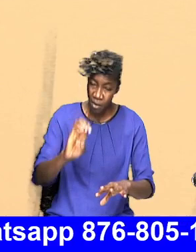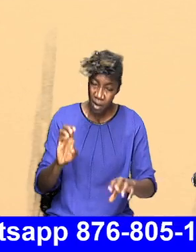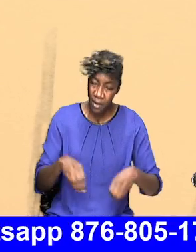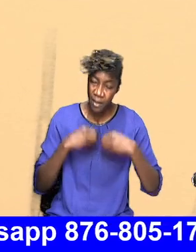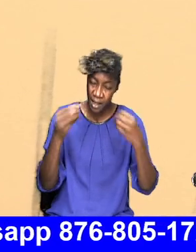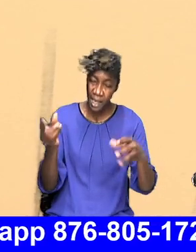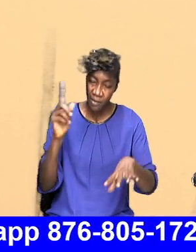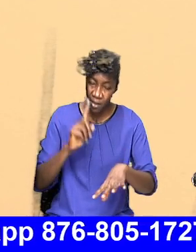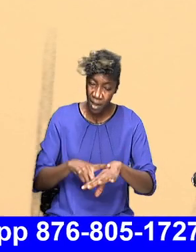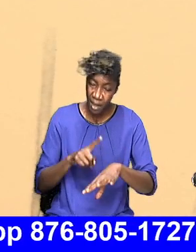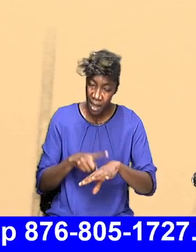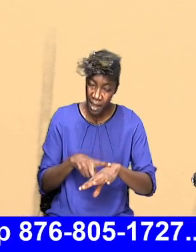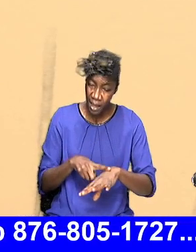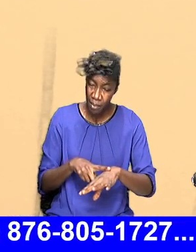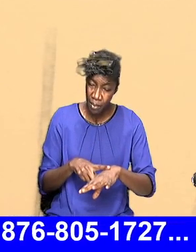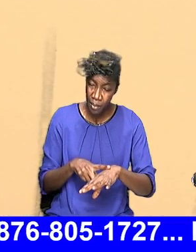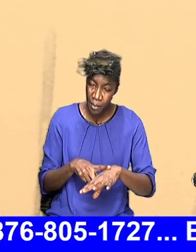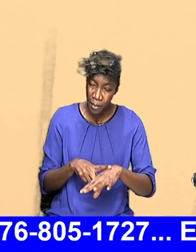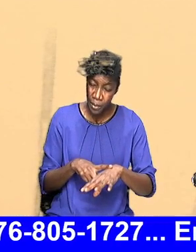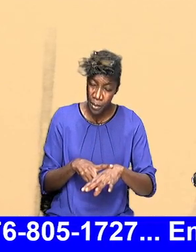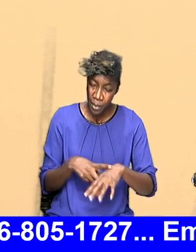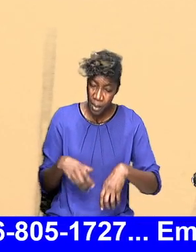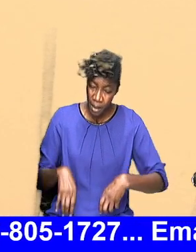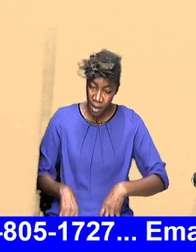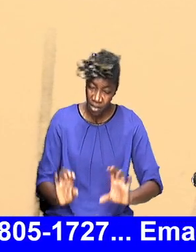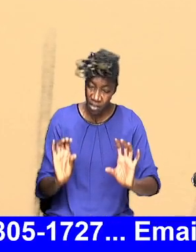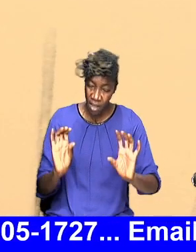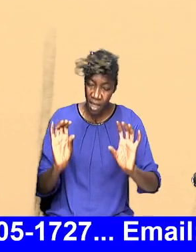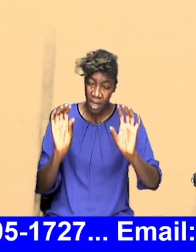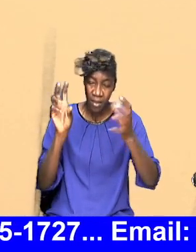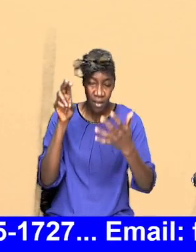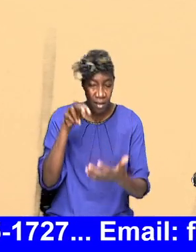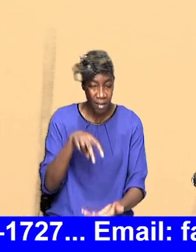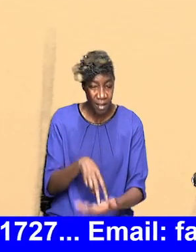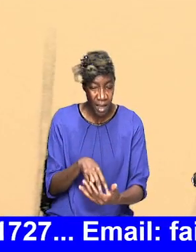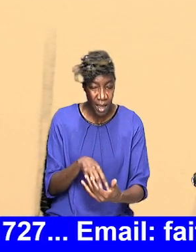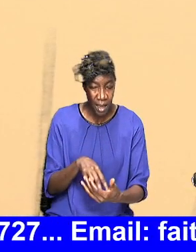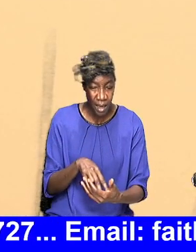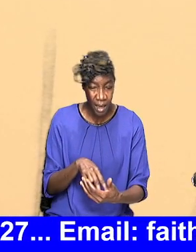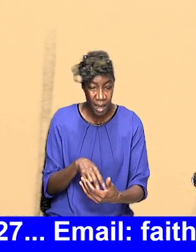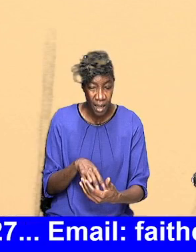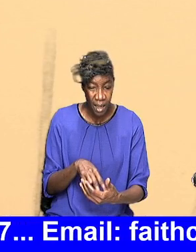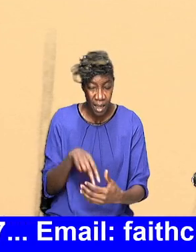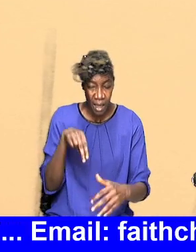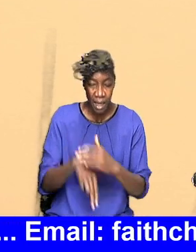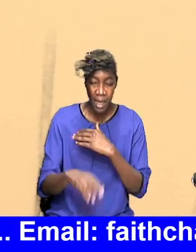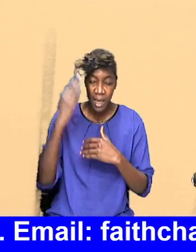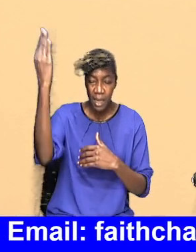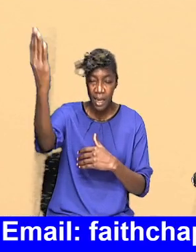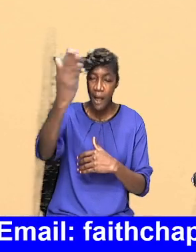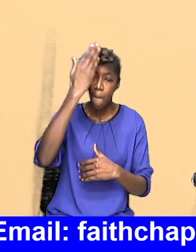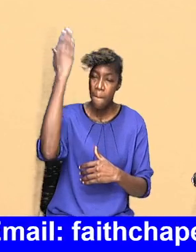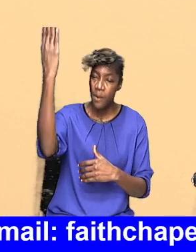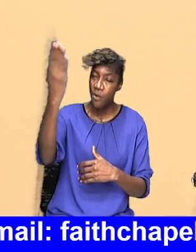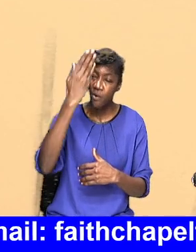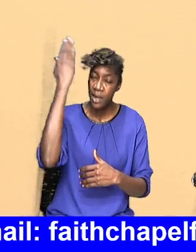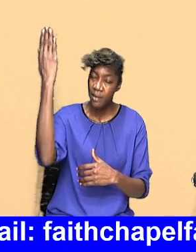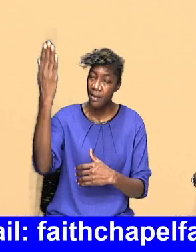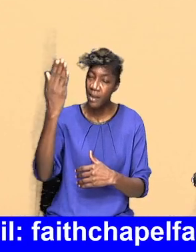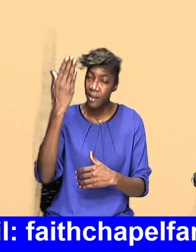an opportunity, amen, a chance to stand, praise God, into the presence